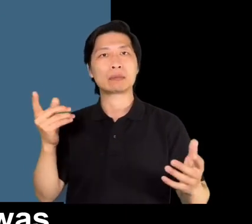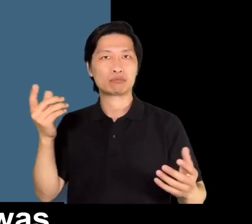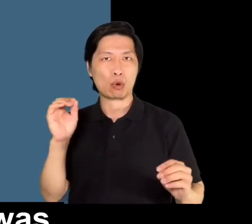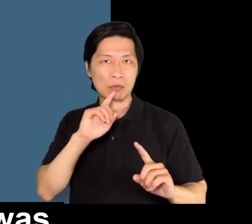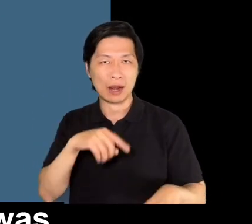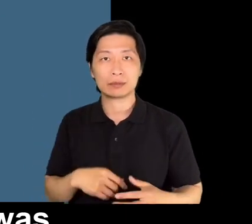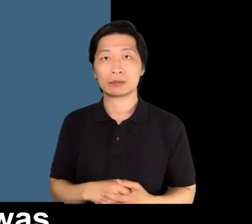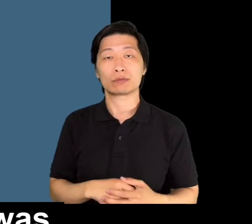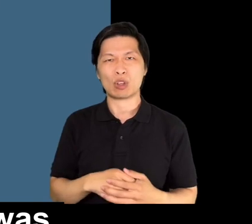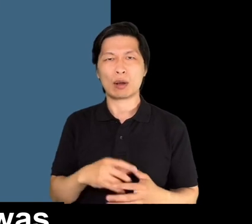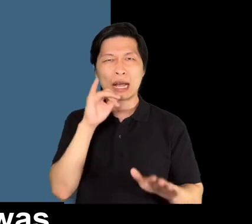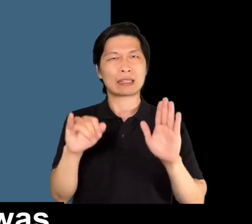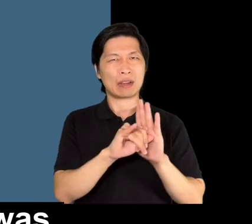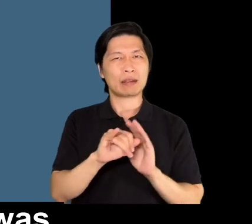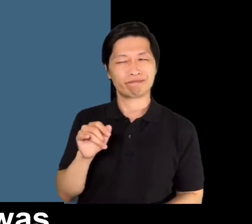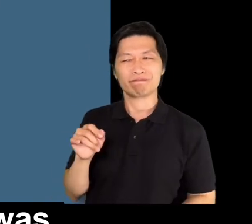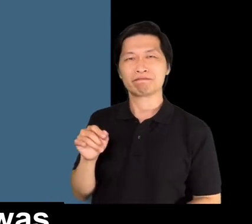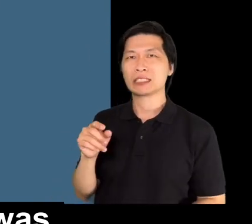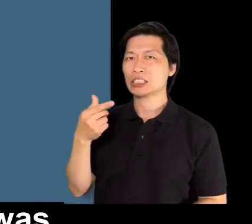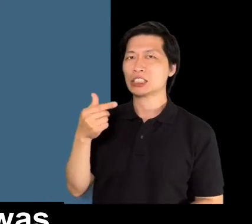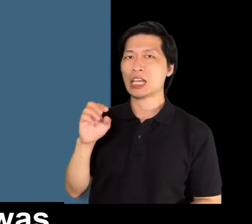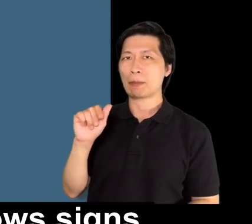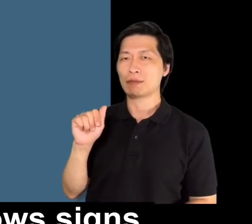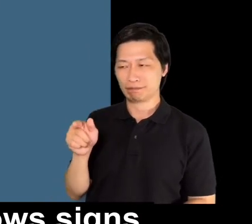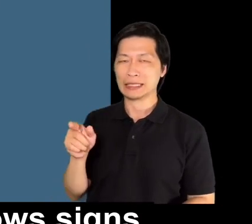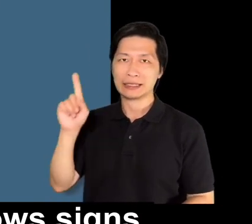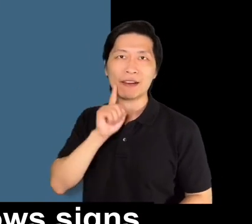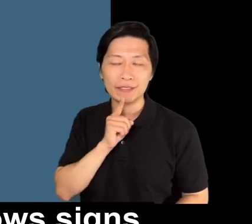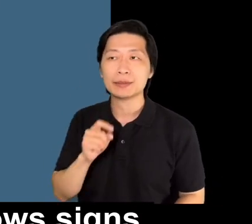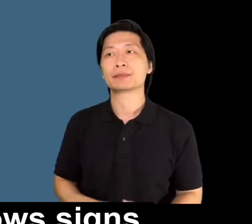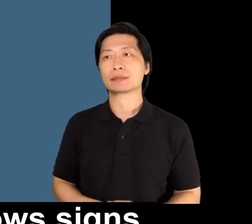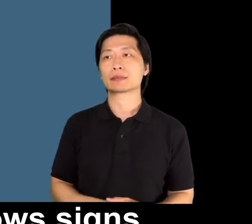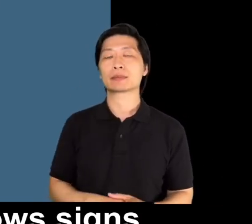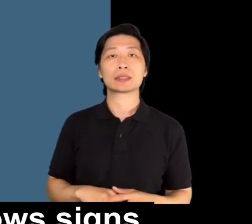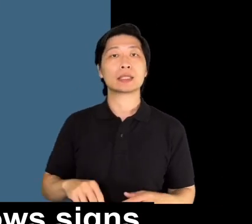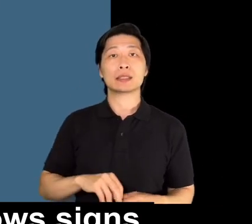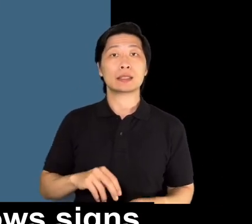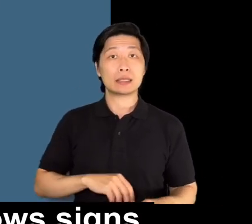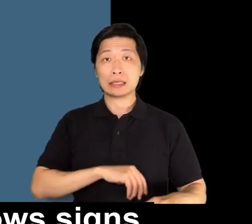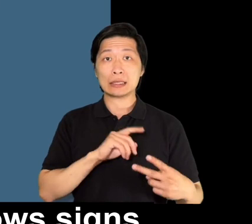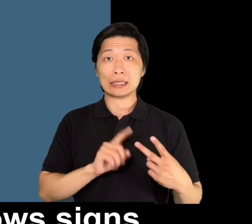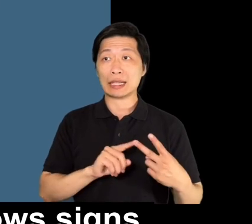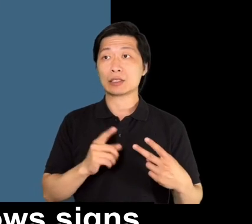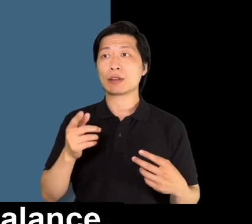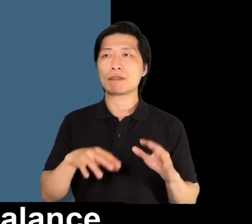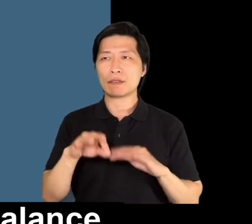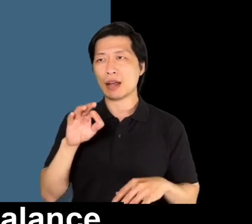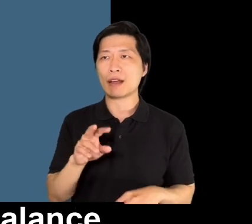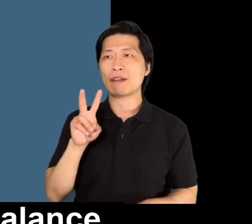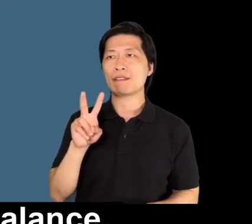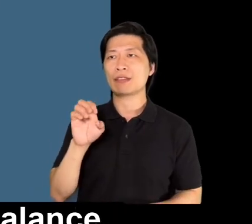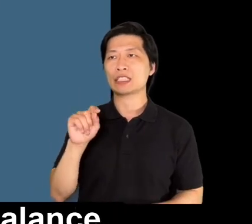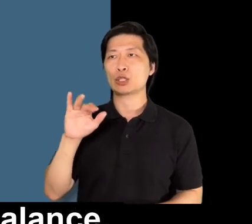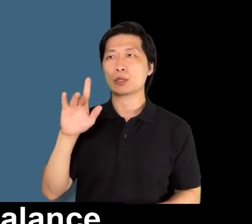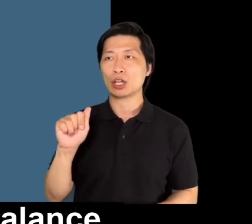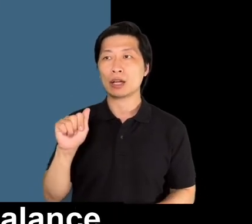Secondly, she shows signs of vestibular dysfunction with abnormal balance, with an abnormal